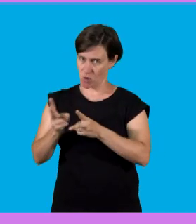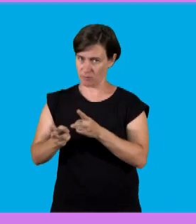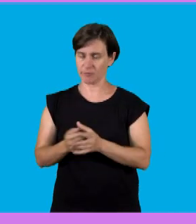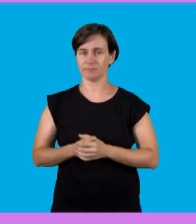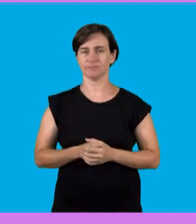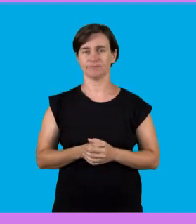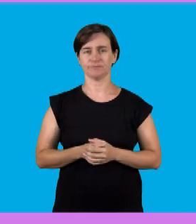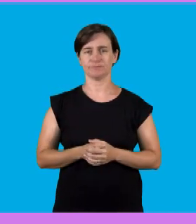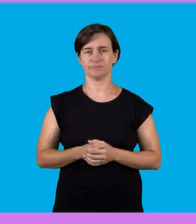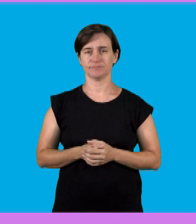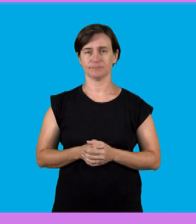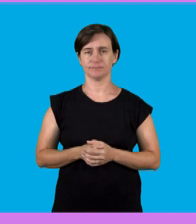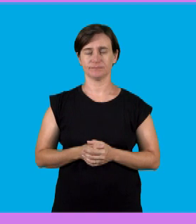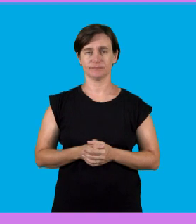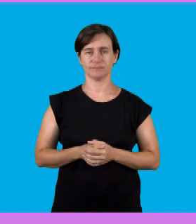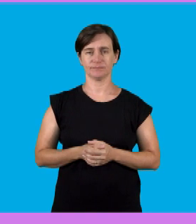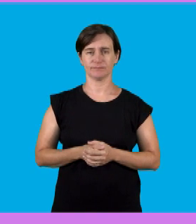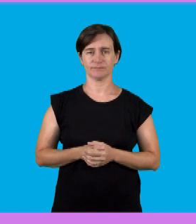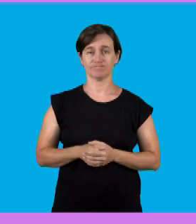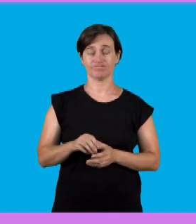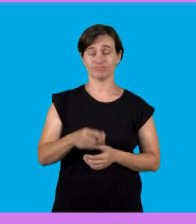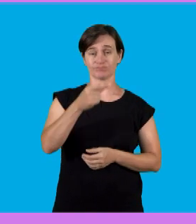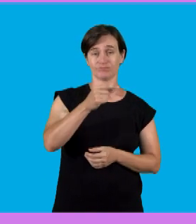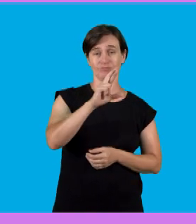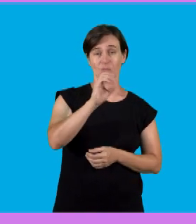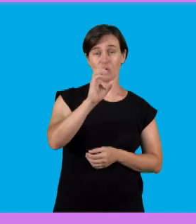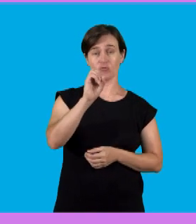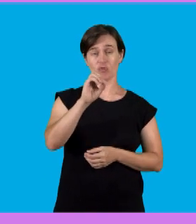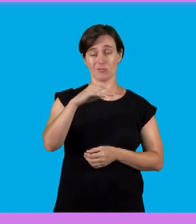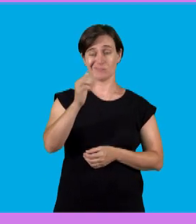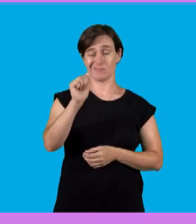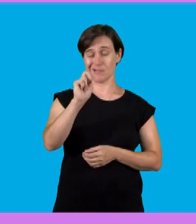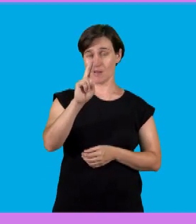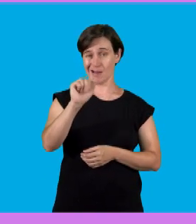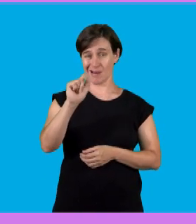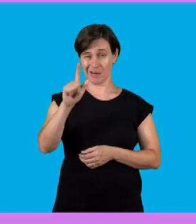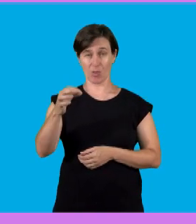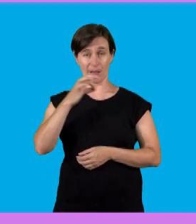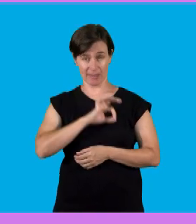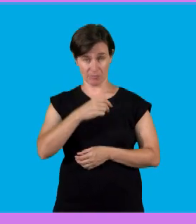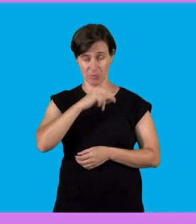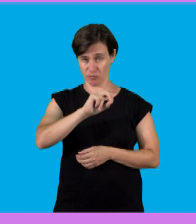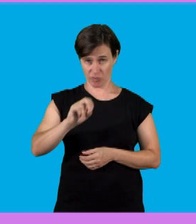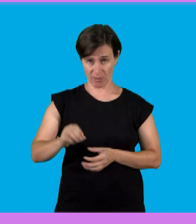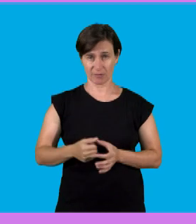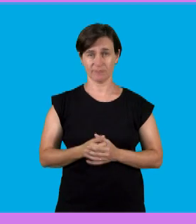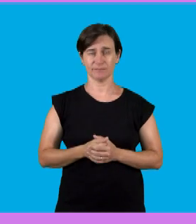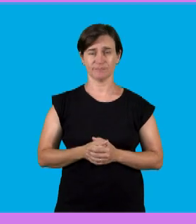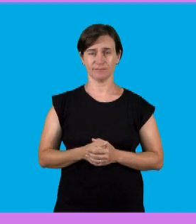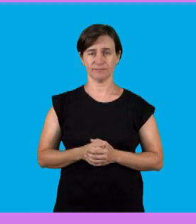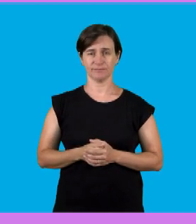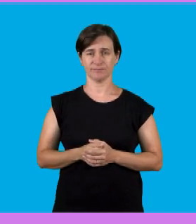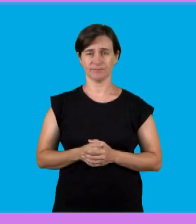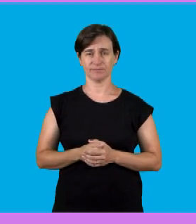let's do that. Gross annual income. I'll start with that first, right? So gross annual